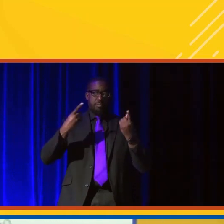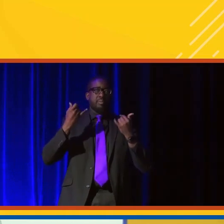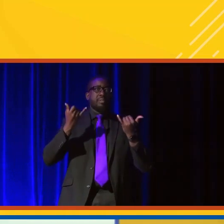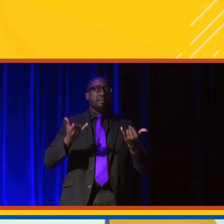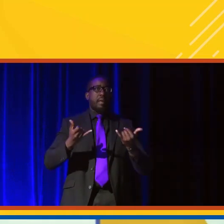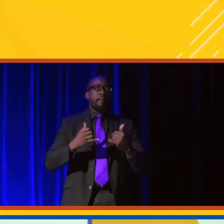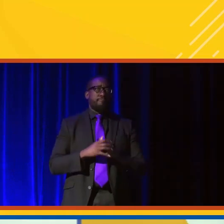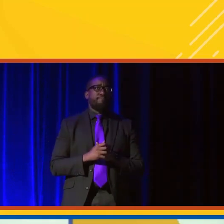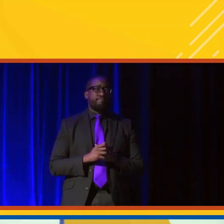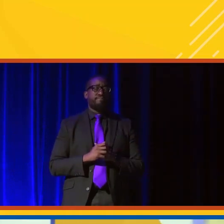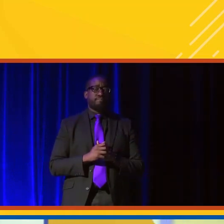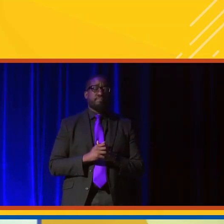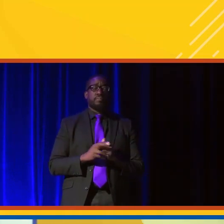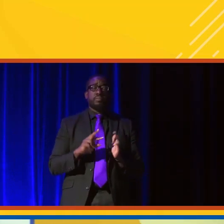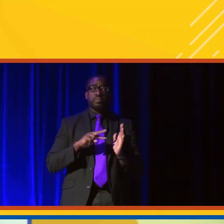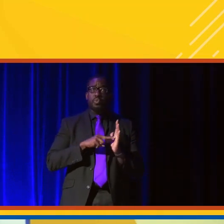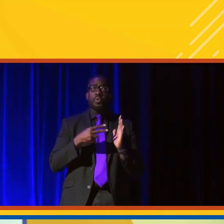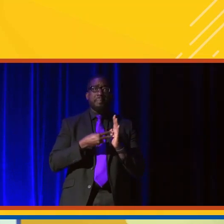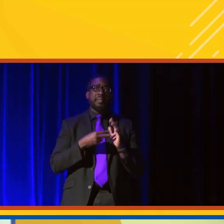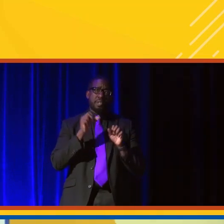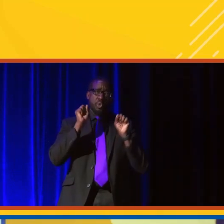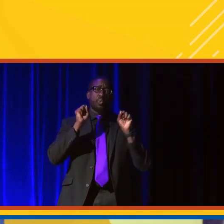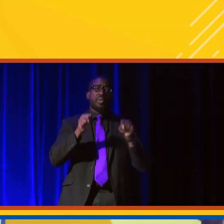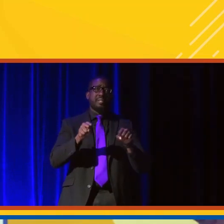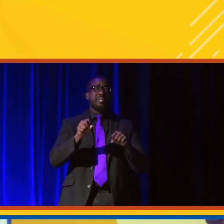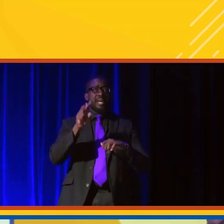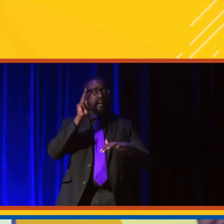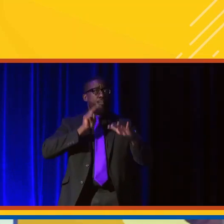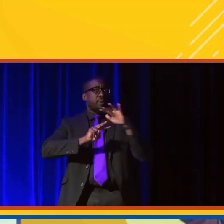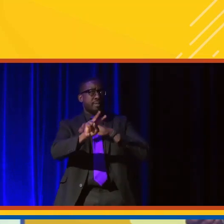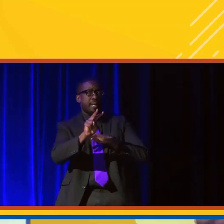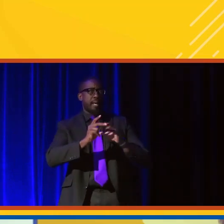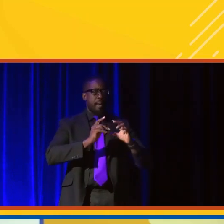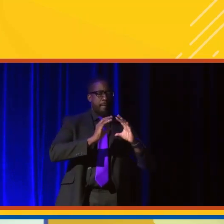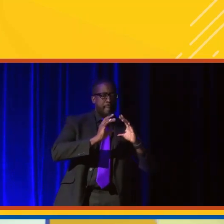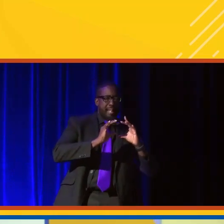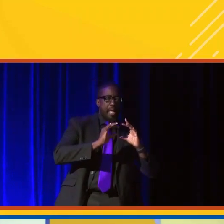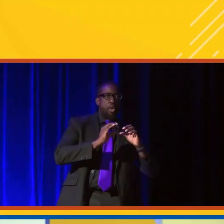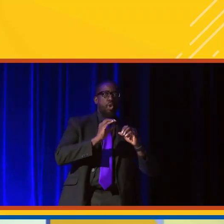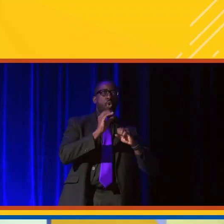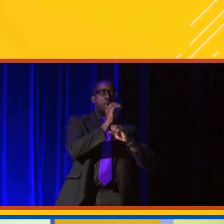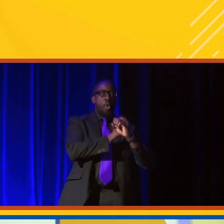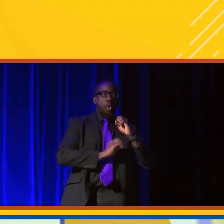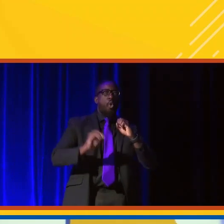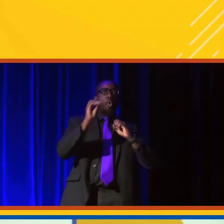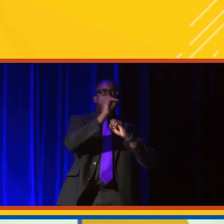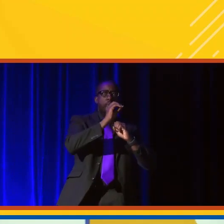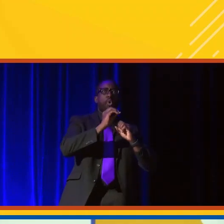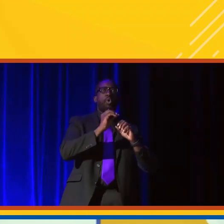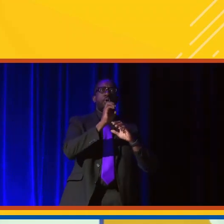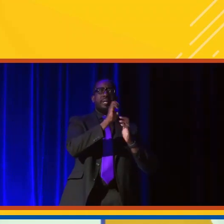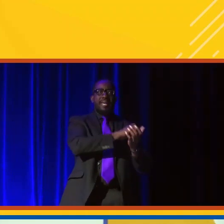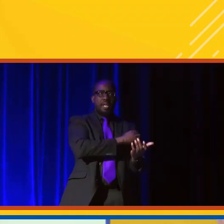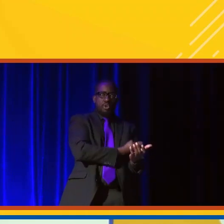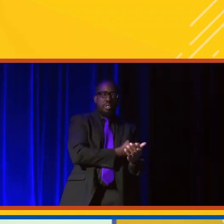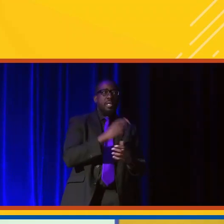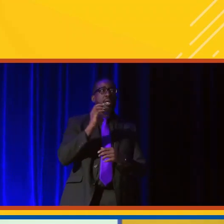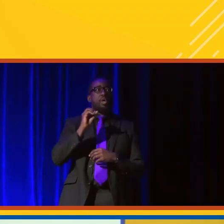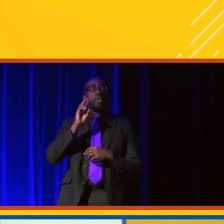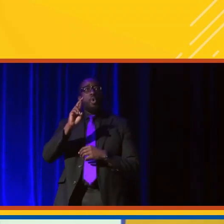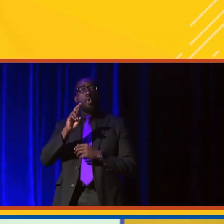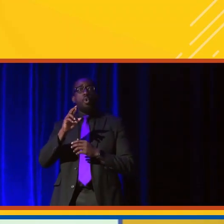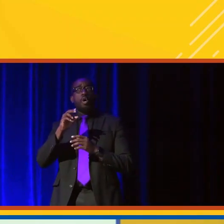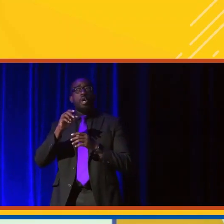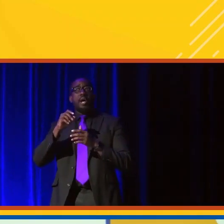this means is that we can predict something like a molecular orbital energy or a charge density purely from the coarse-grained